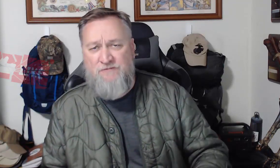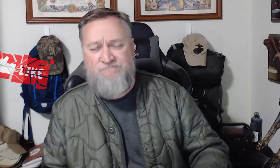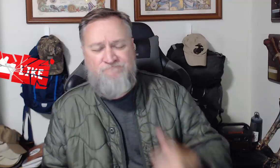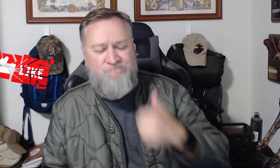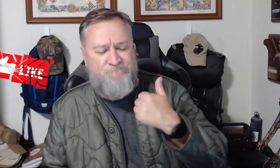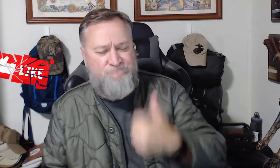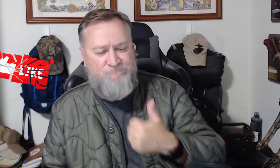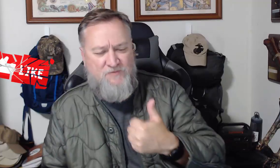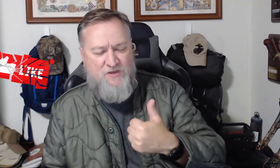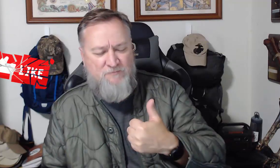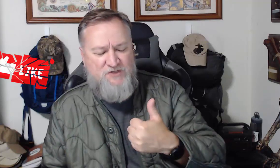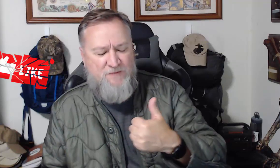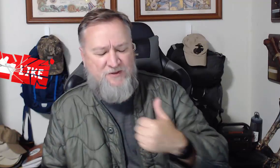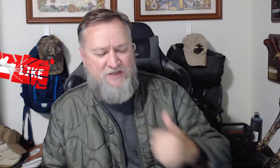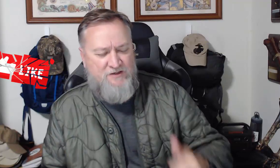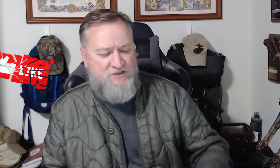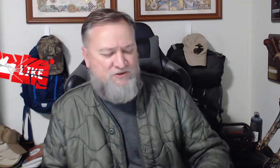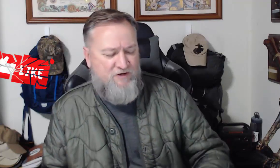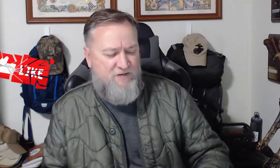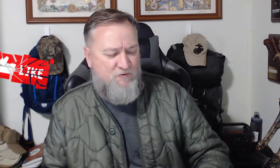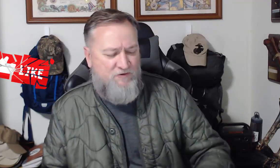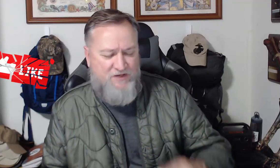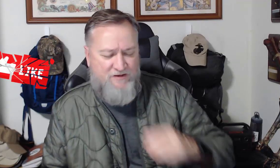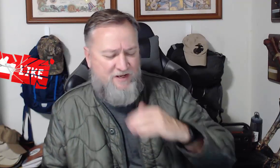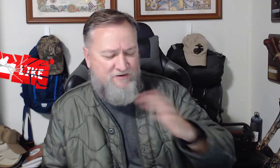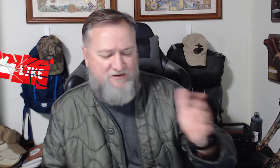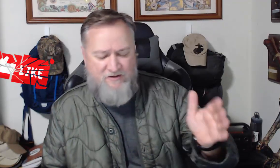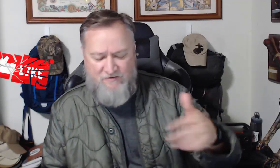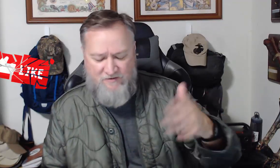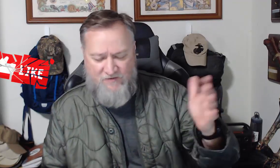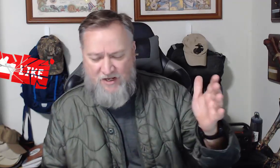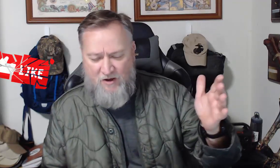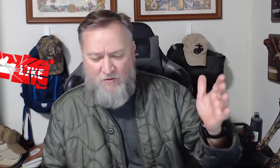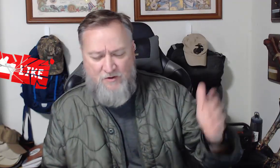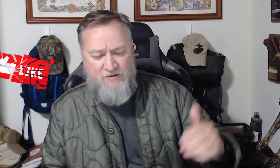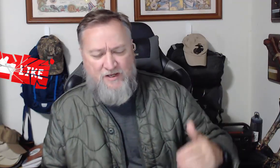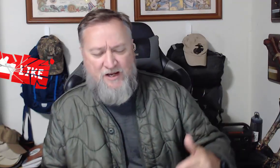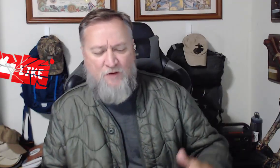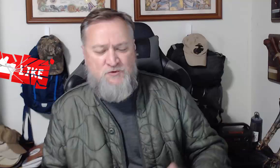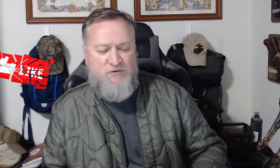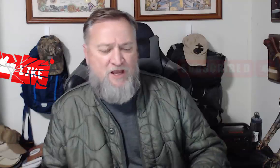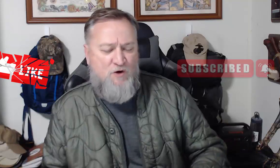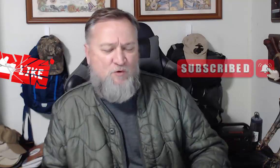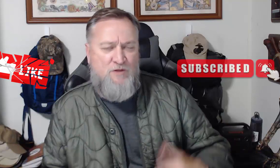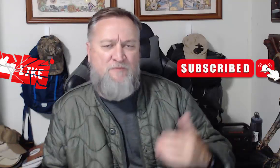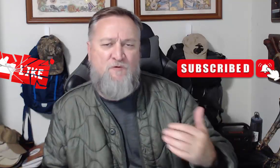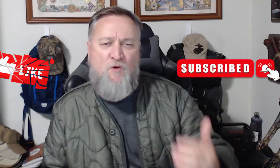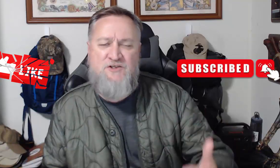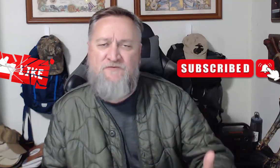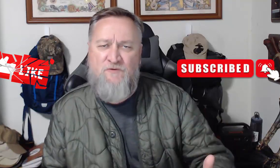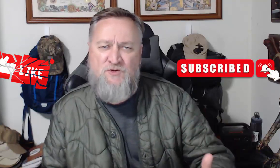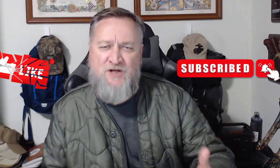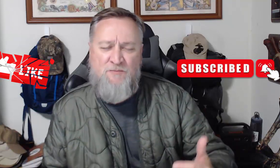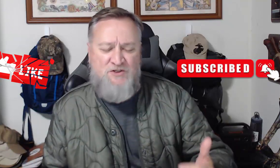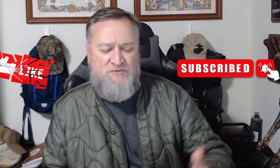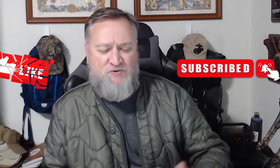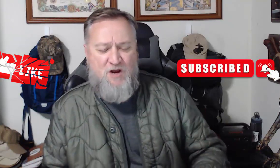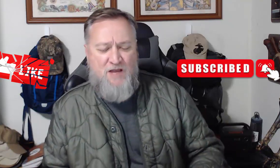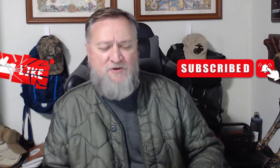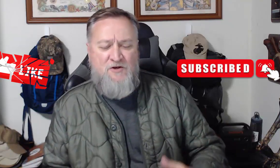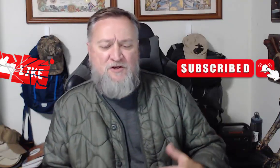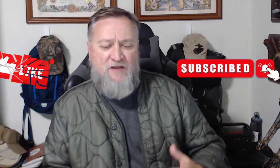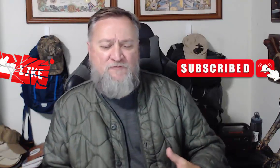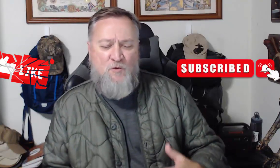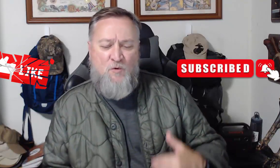doing, thumbs up at the end of the stream or at the end of the video. It helps with the algorithm. If you're watching for the first time, please